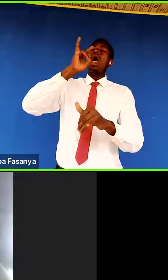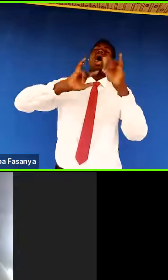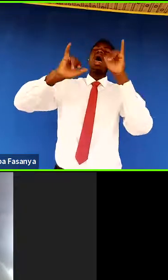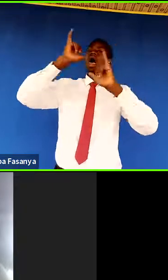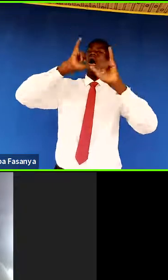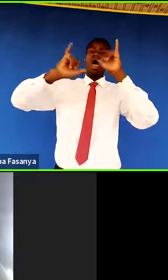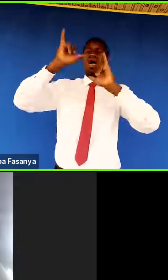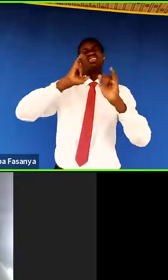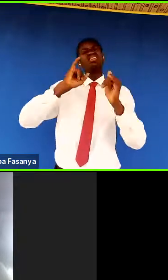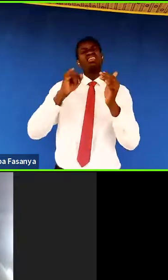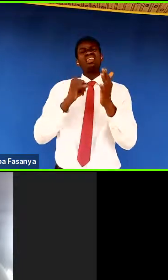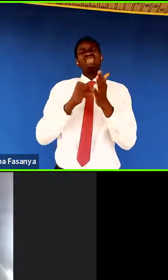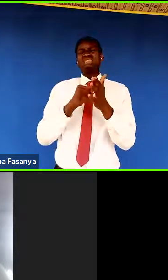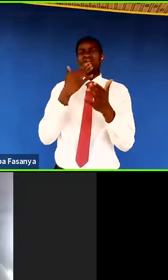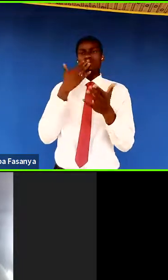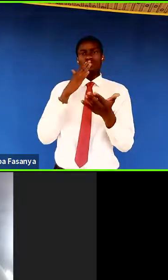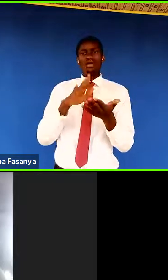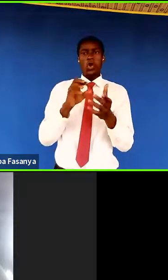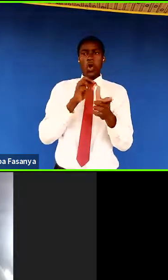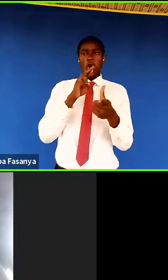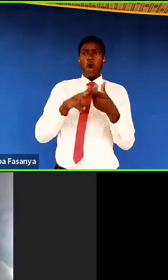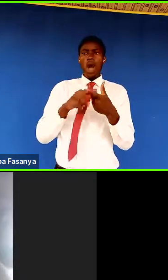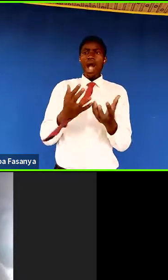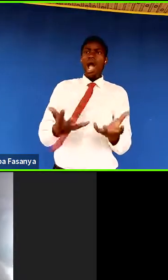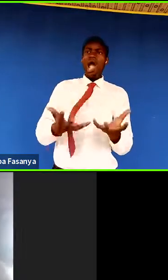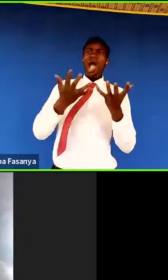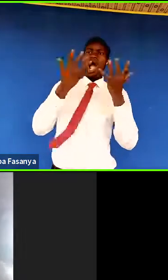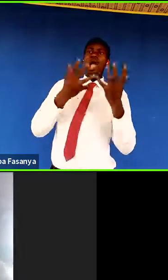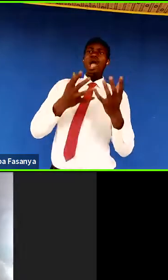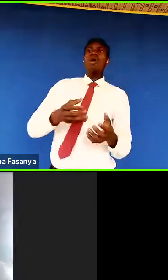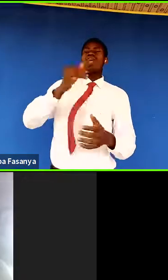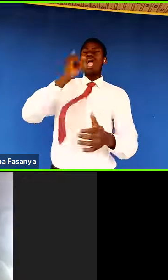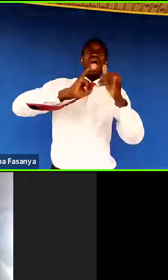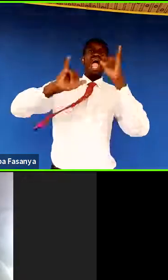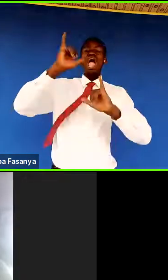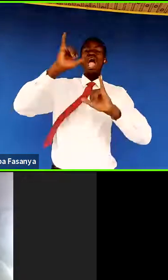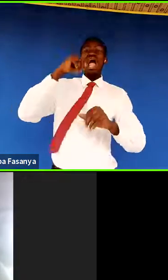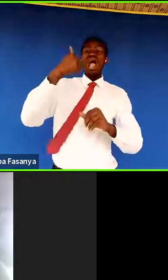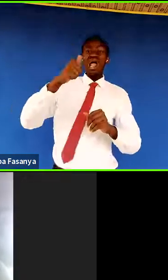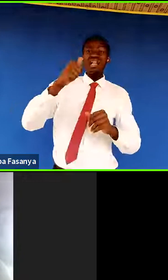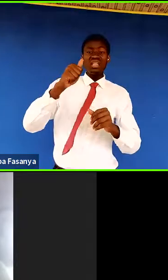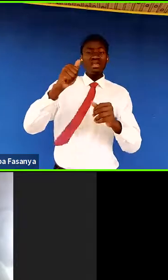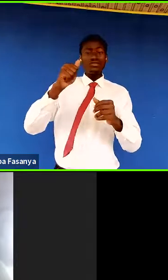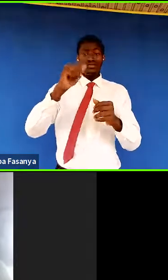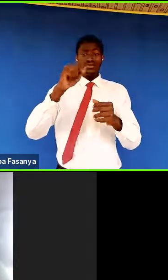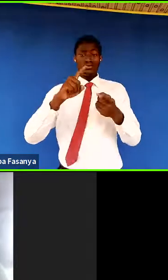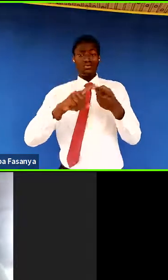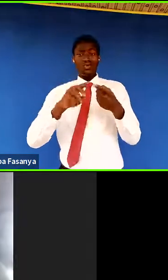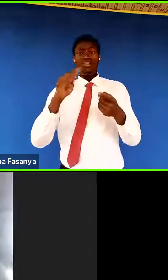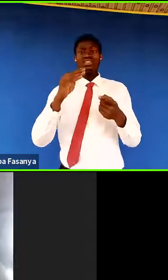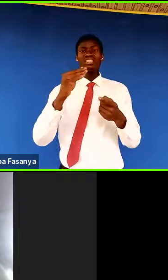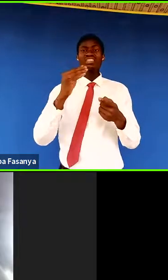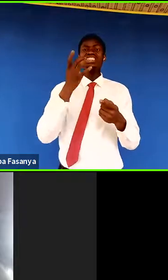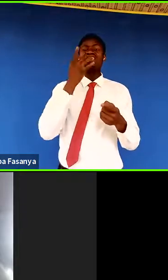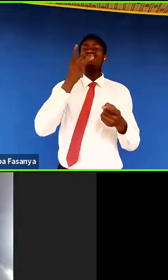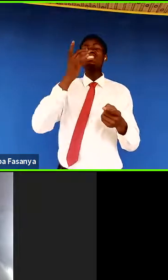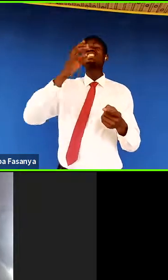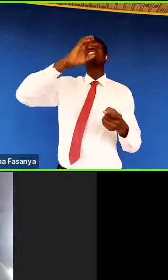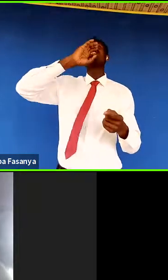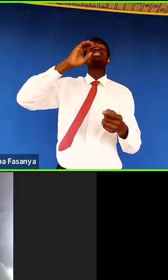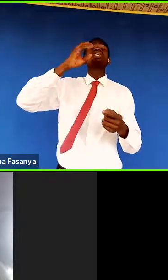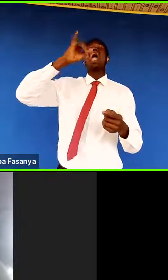taking heavy drinkers, like taking 10 to 14 bottles a week, for instance, can actually affect your fertility, can affect